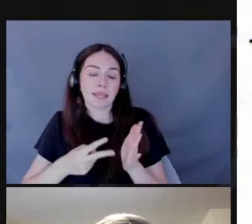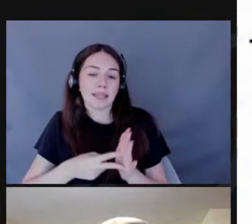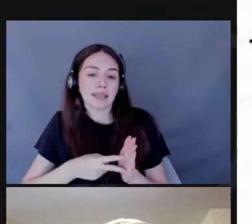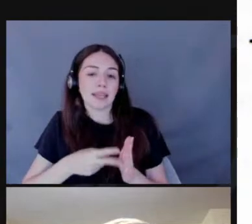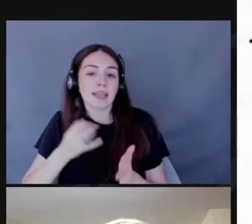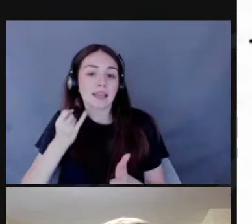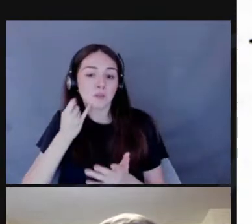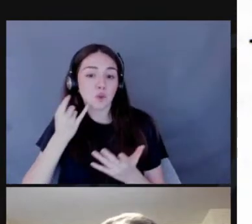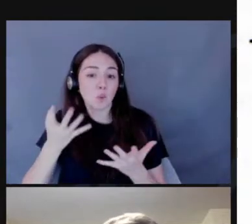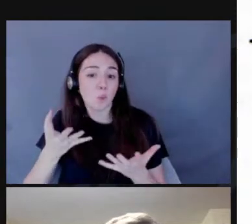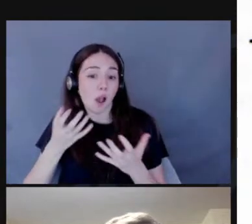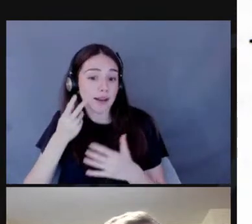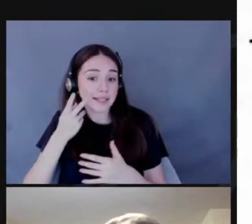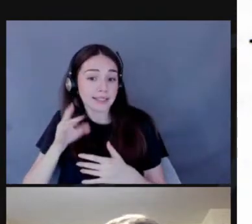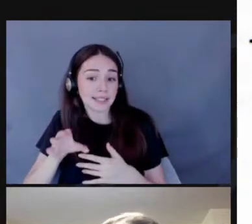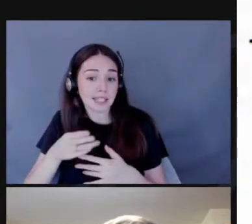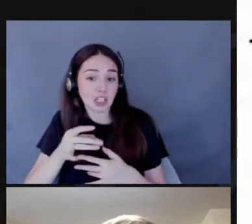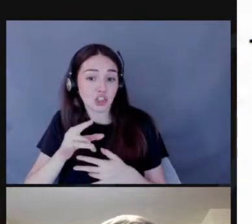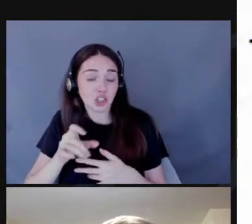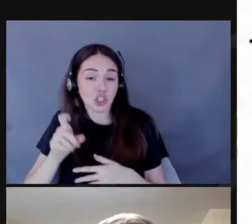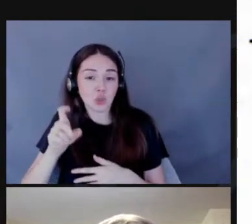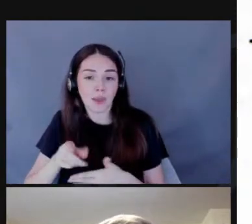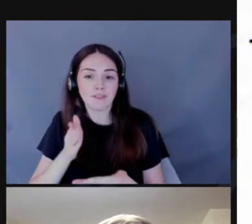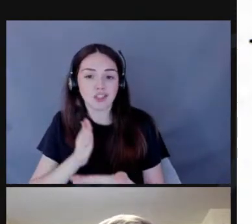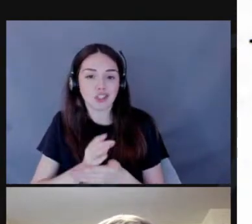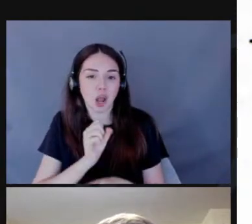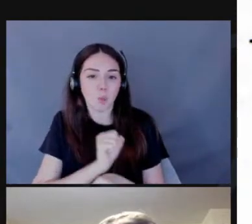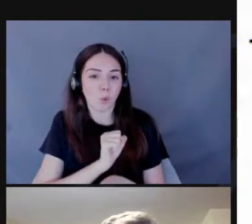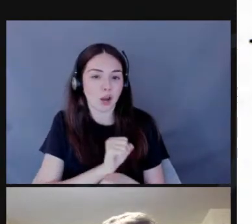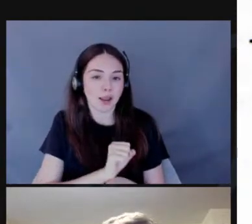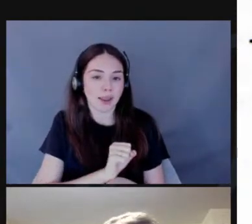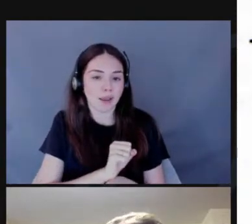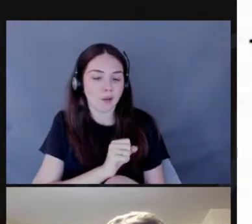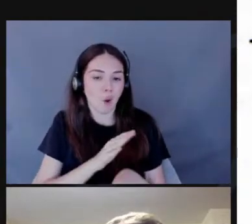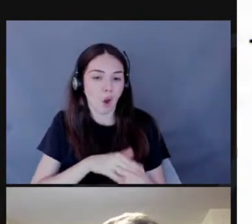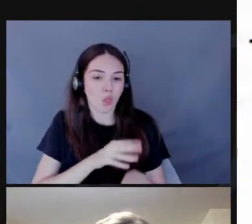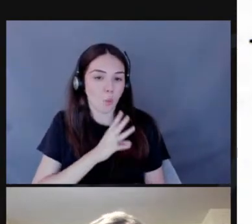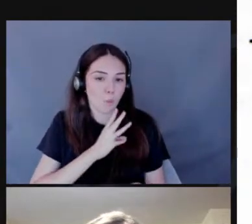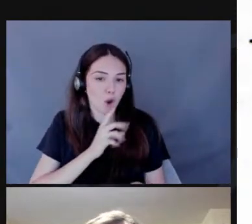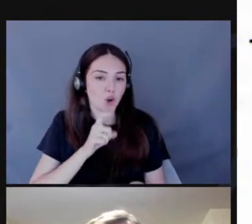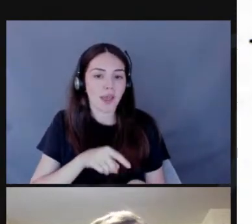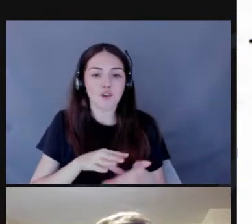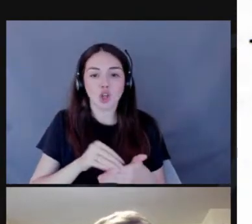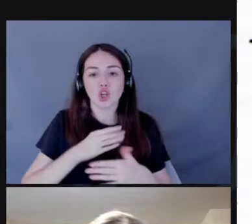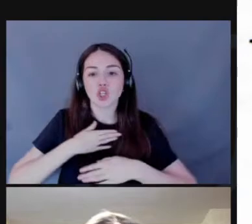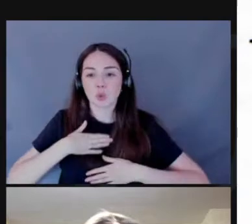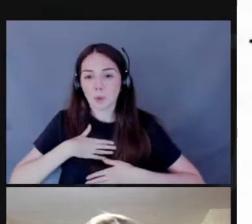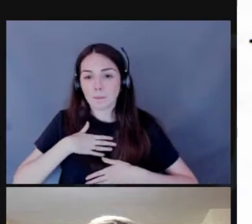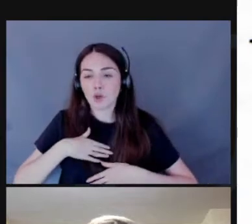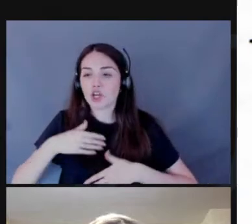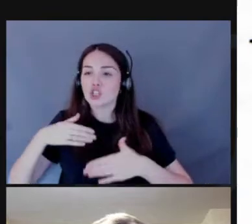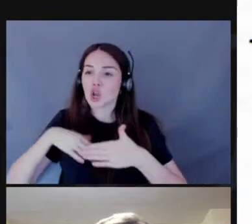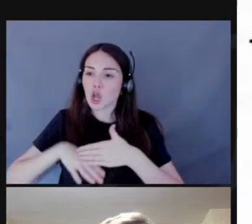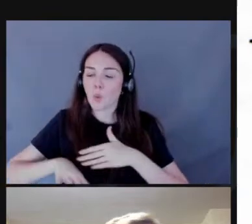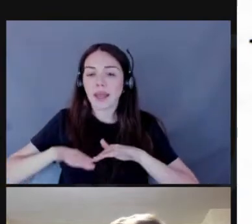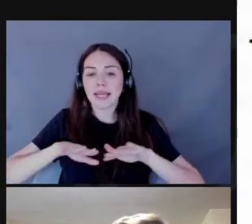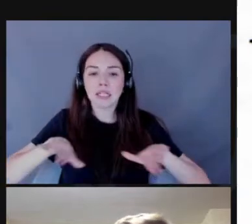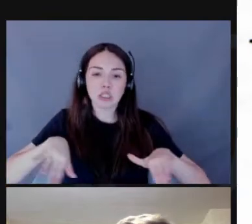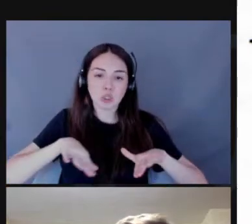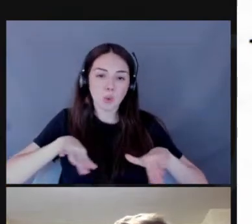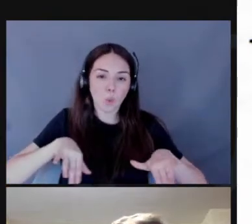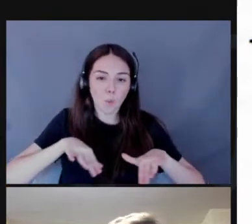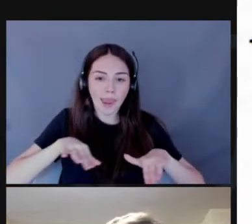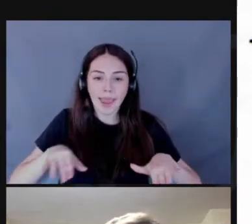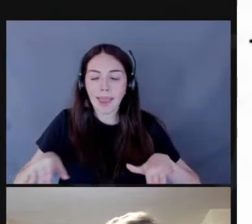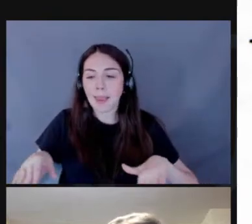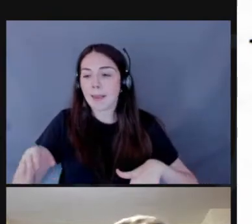see Chessie, you have to stop working on the water. You have to learn to appreciate it. You have to go swim in it or ski on it or stand